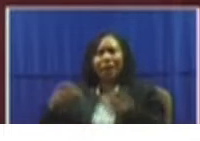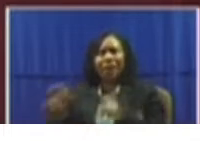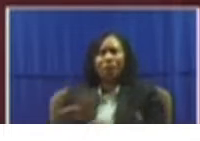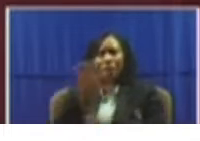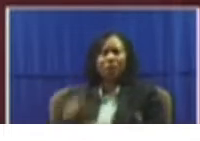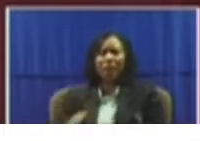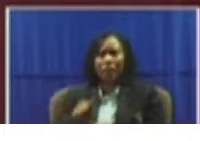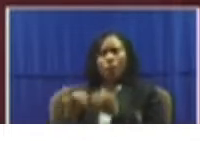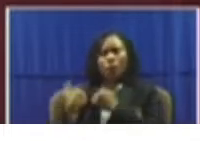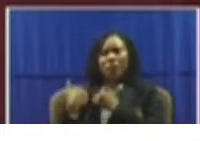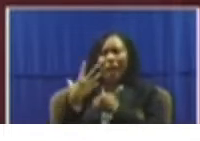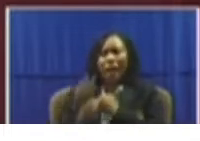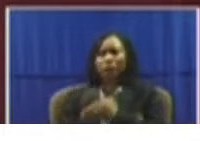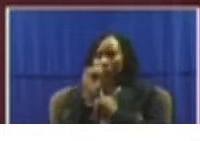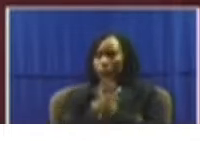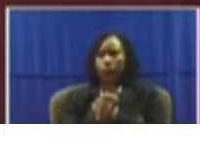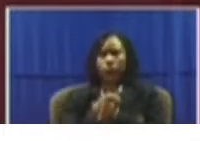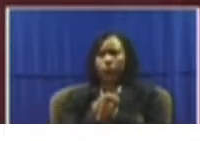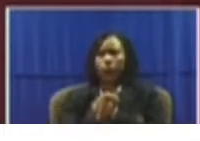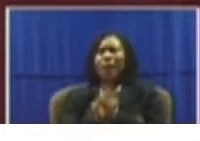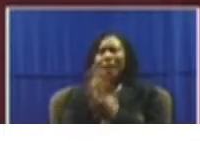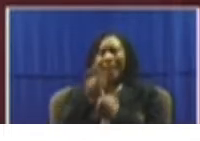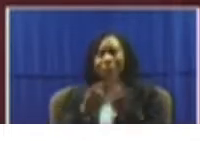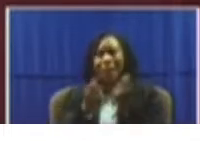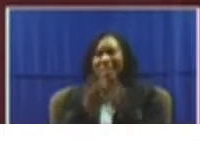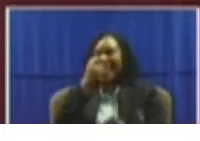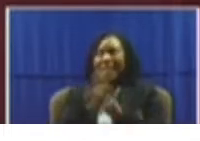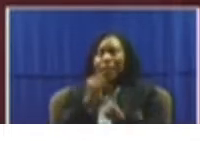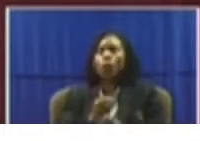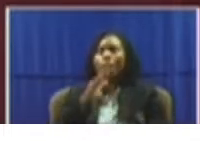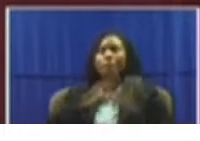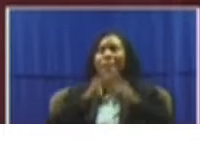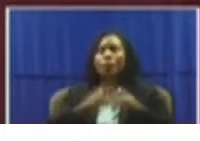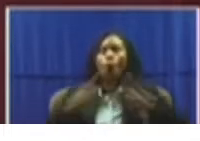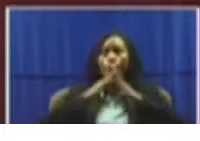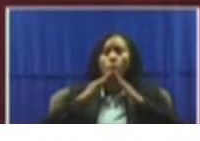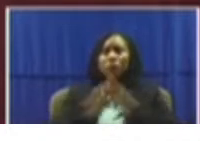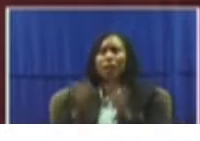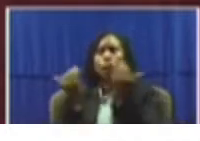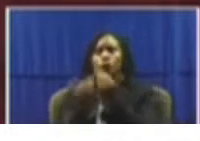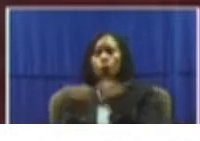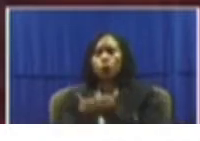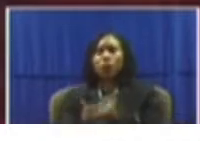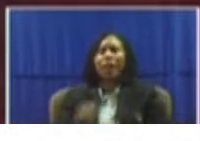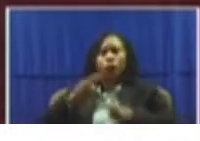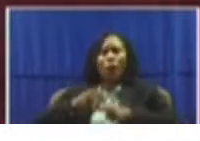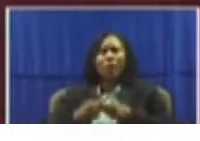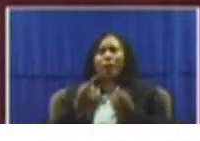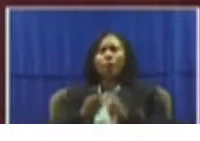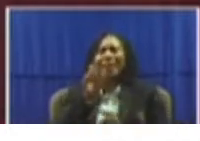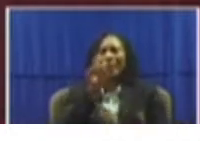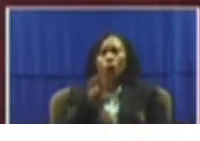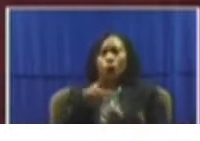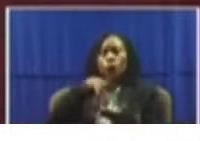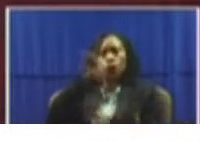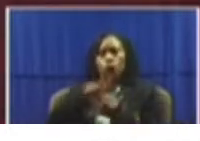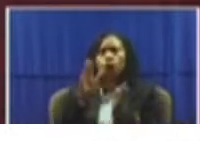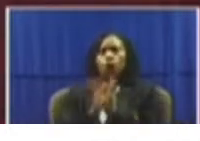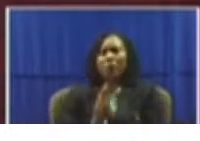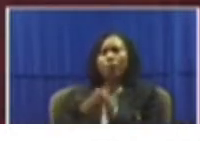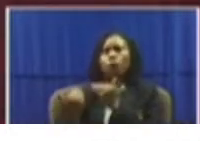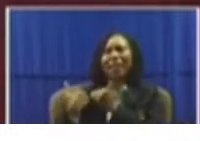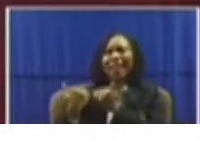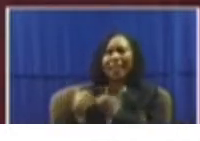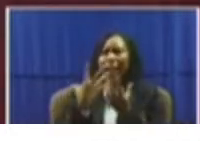used to be building homes and schools and toilets, but you choose to have yourself looked after like you always